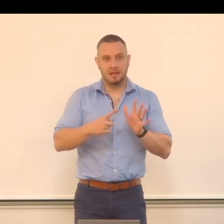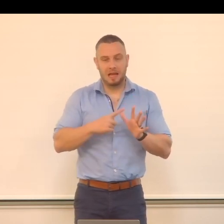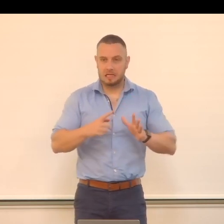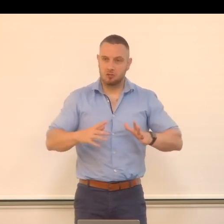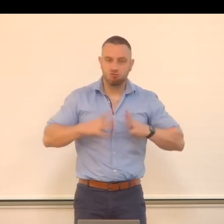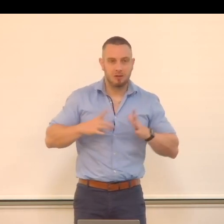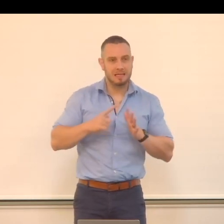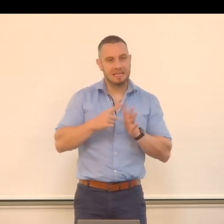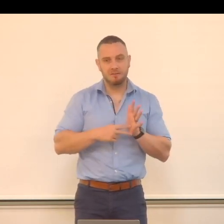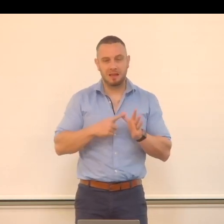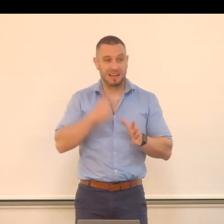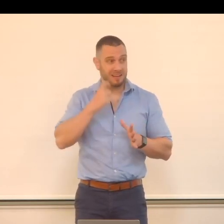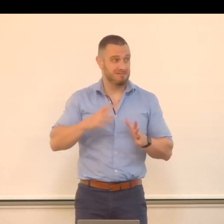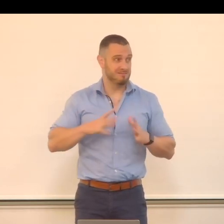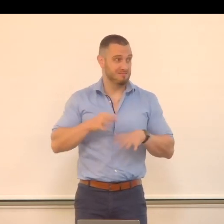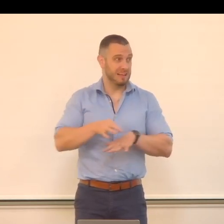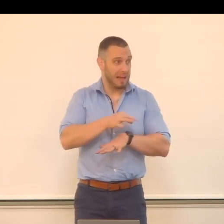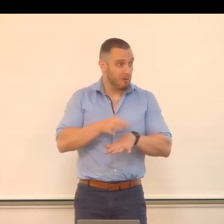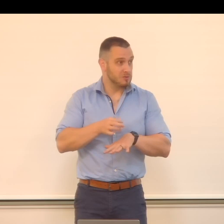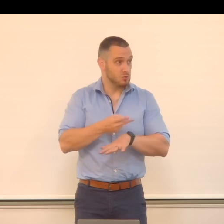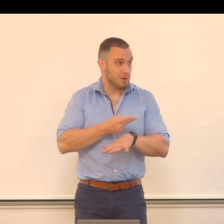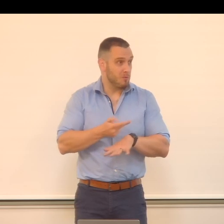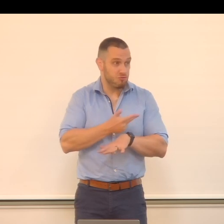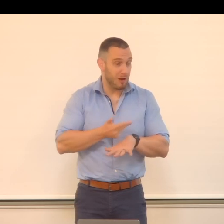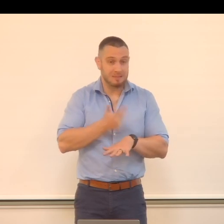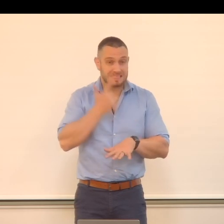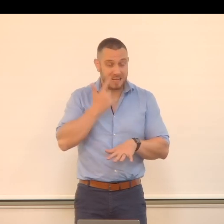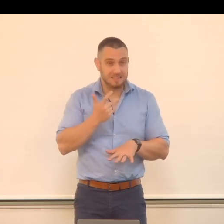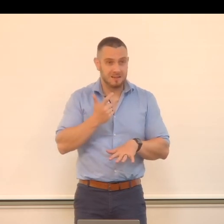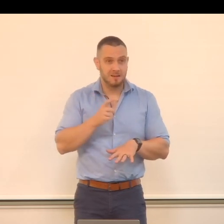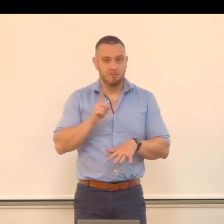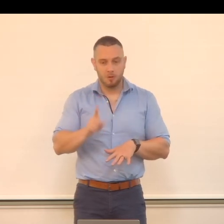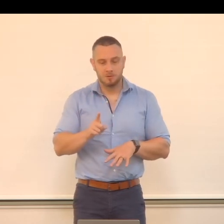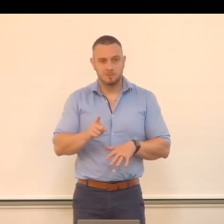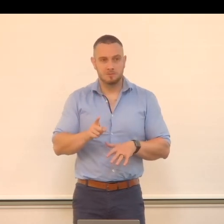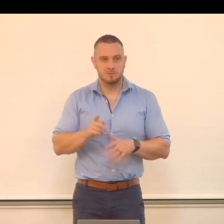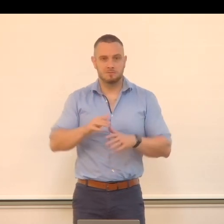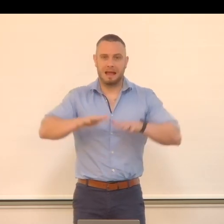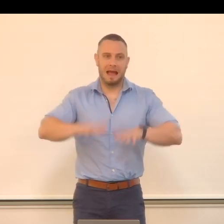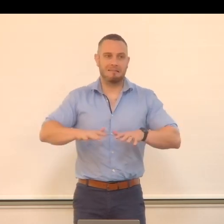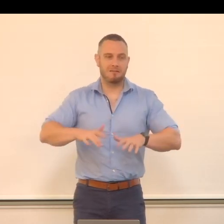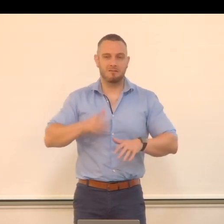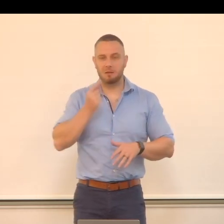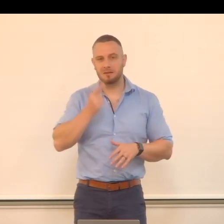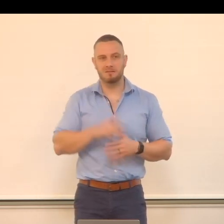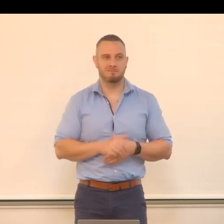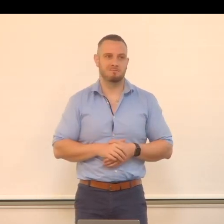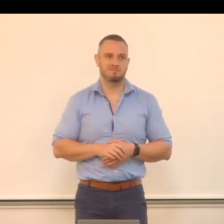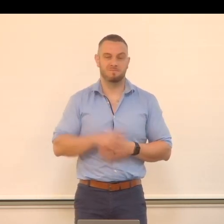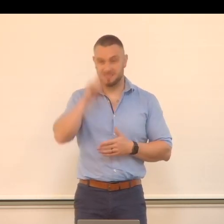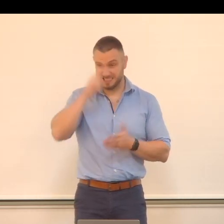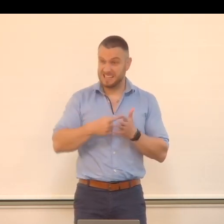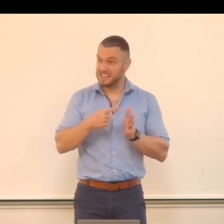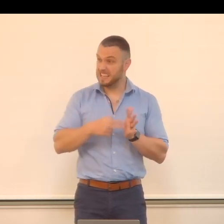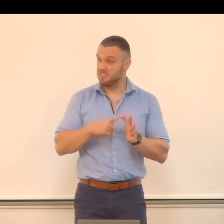to go on EVA could take hours or half a day or more. Whereas, in analogs today, you decide to go on EVA and you're